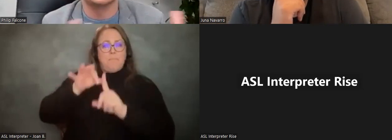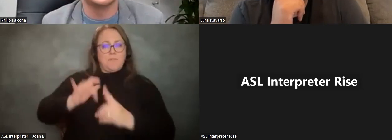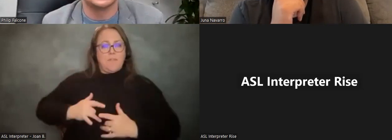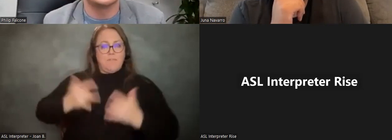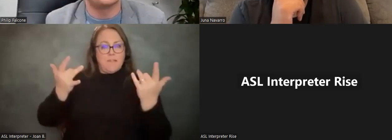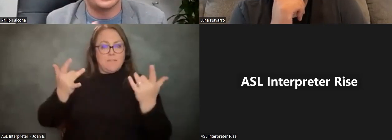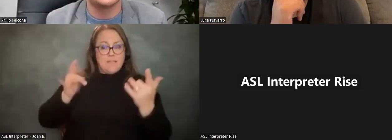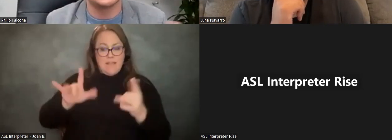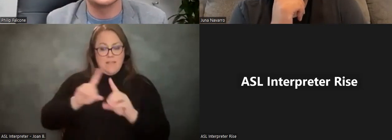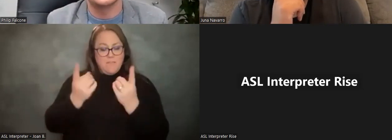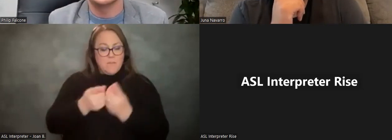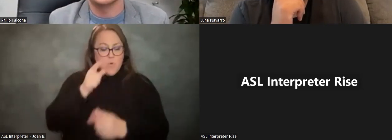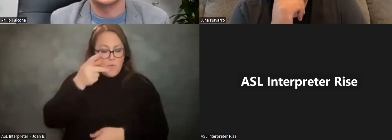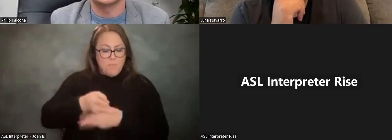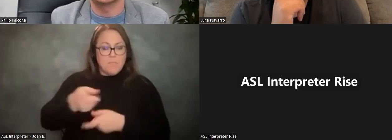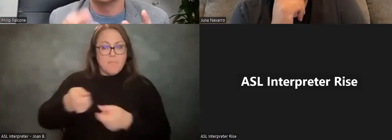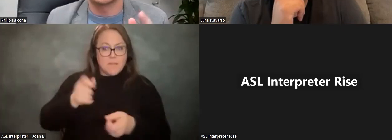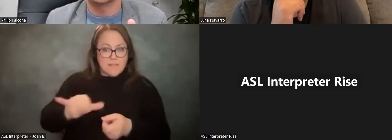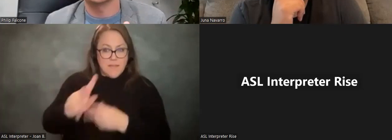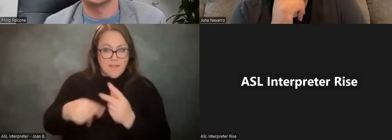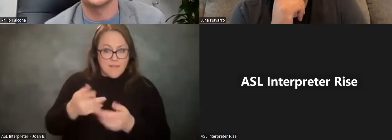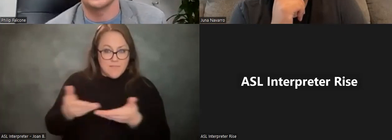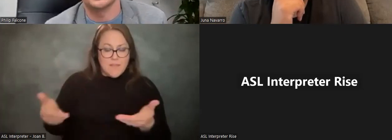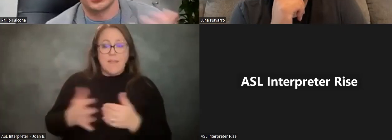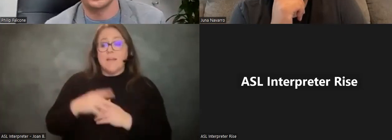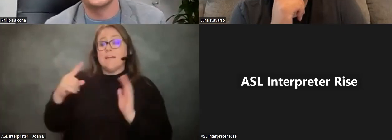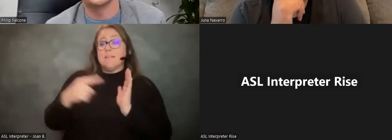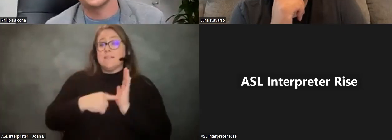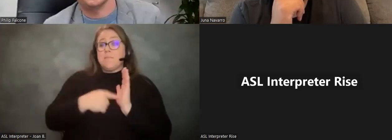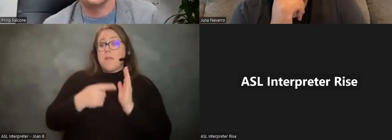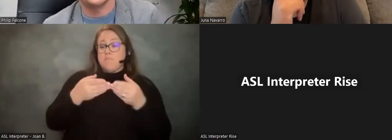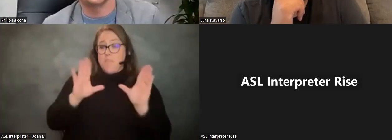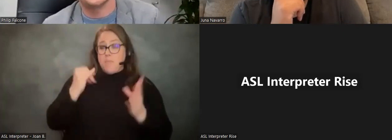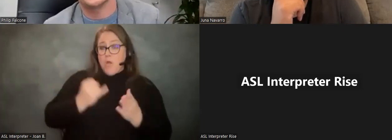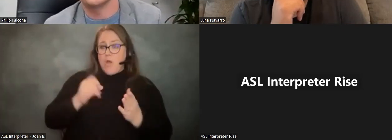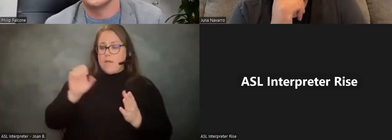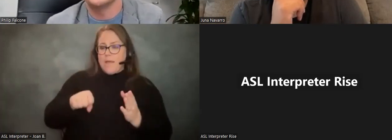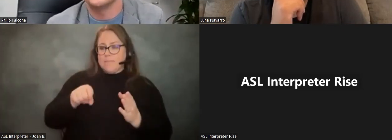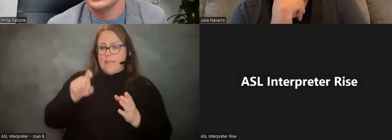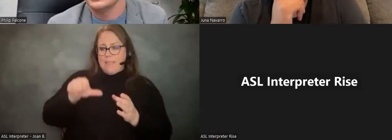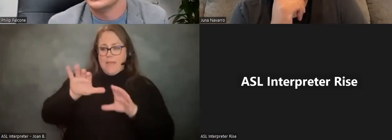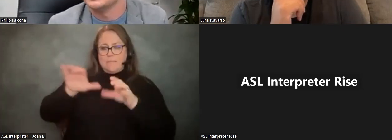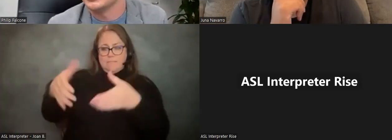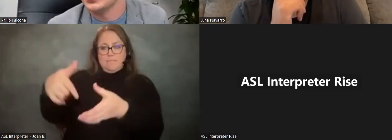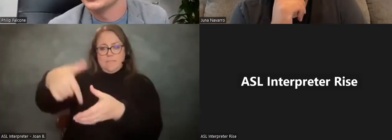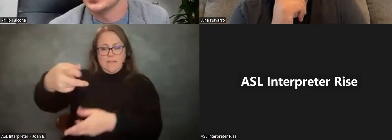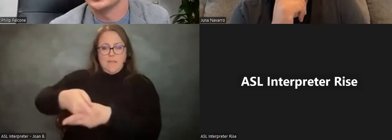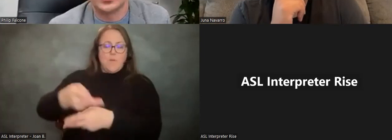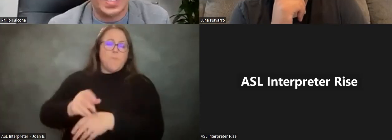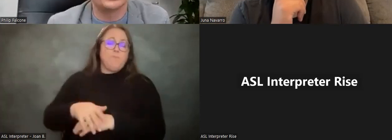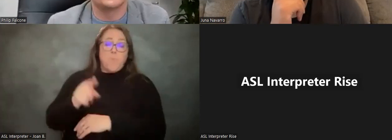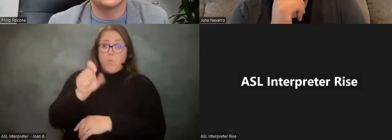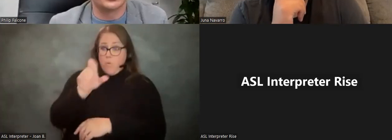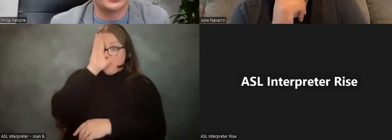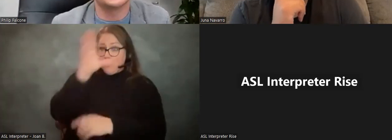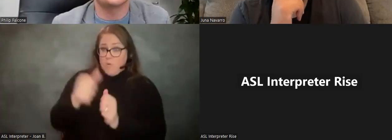events division that manages different things. And sometimes public art will be kind of put under that umbrella. So you